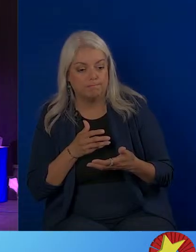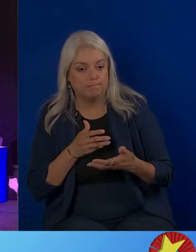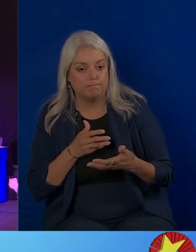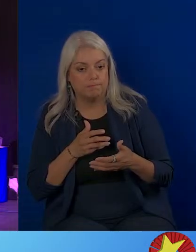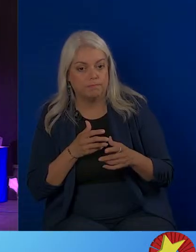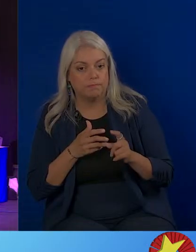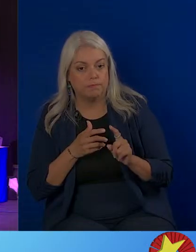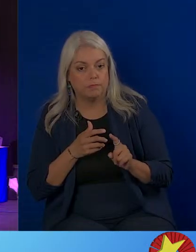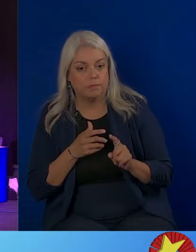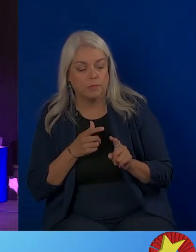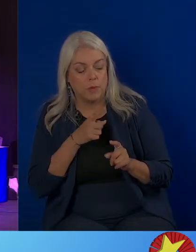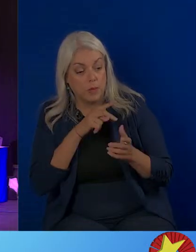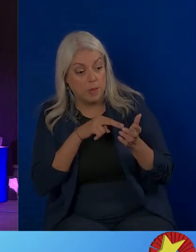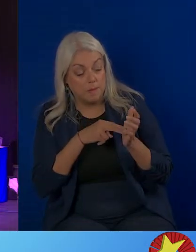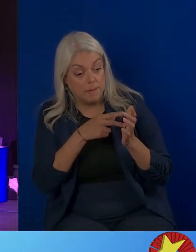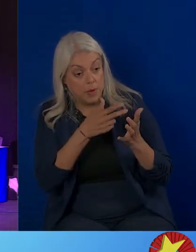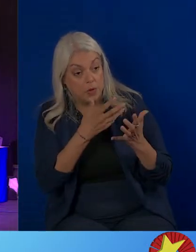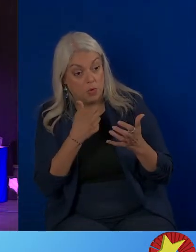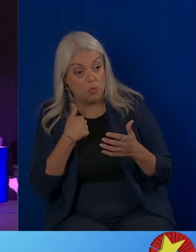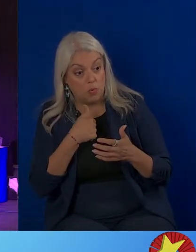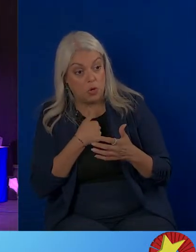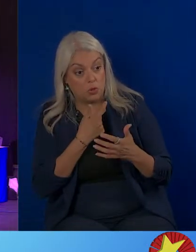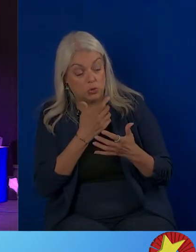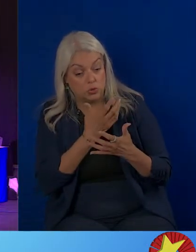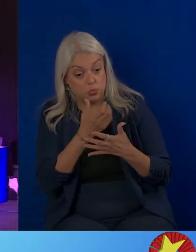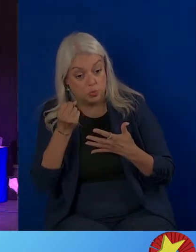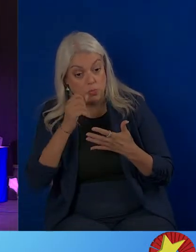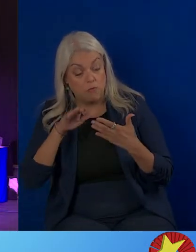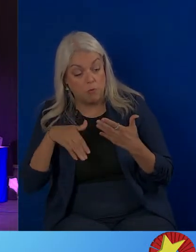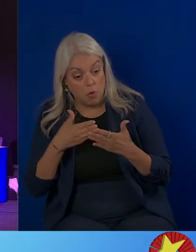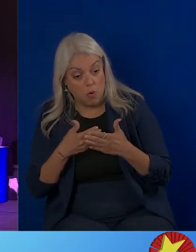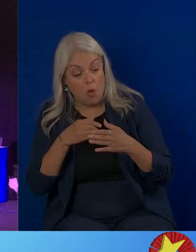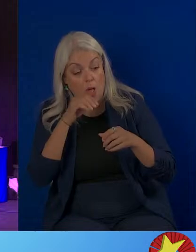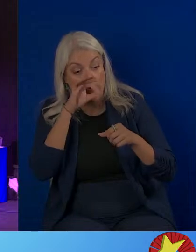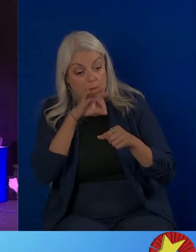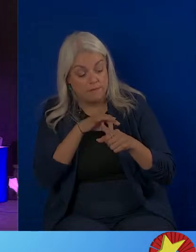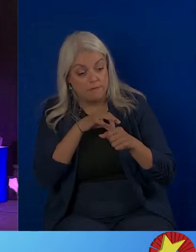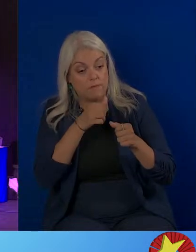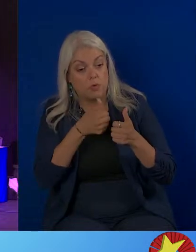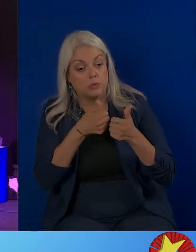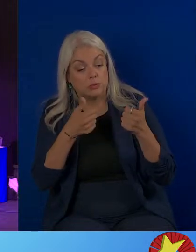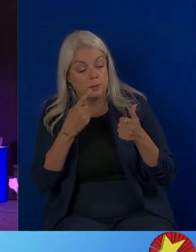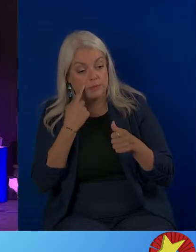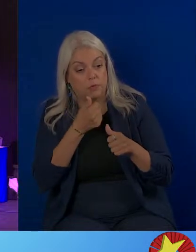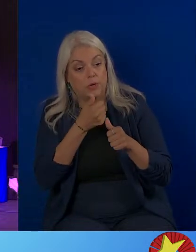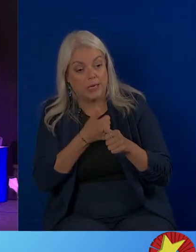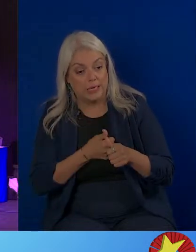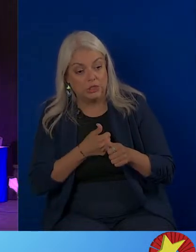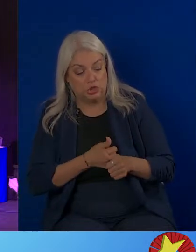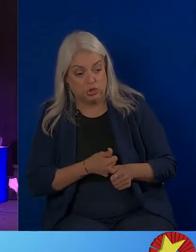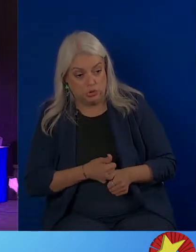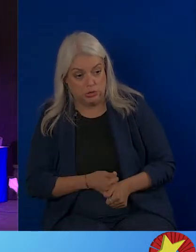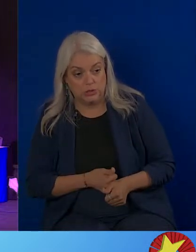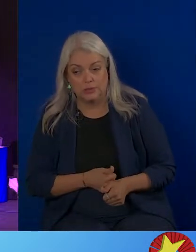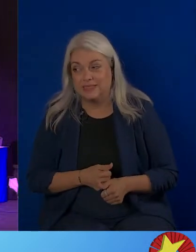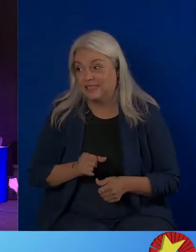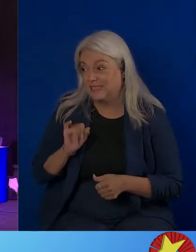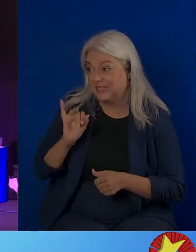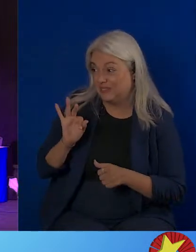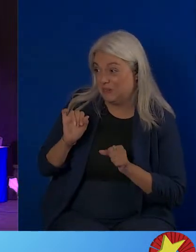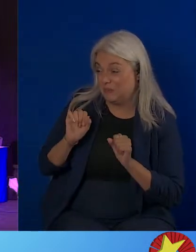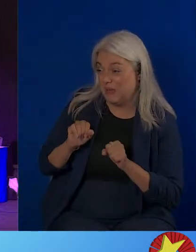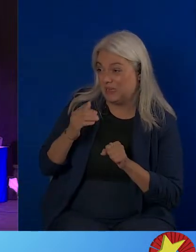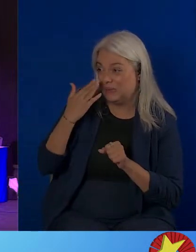as in you want us to remove all of them and then just vote separately on each one. If that's a possibility. I don't know how all that works, so